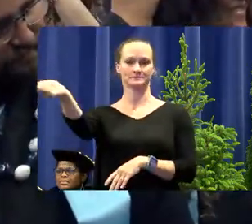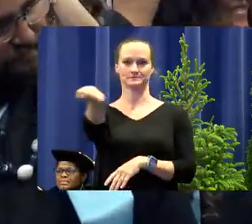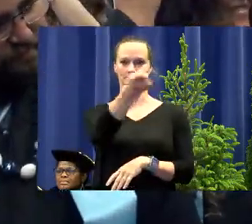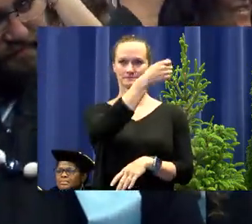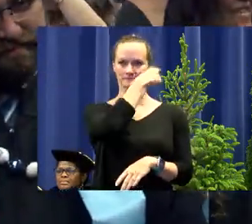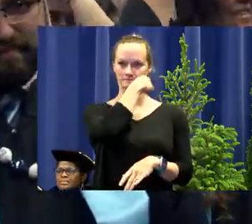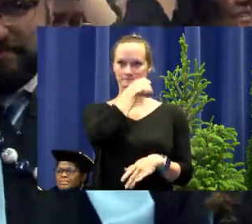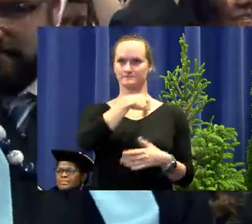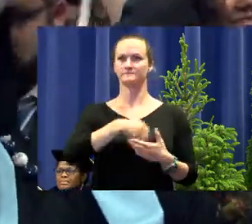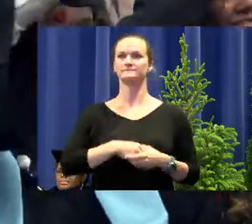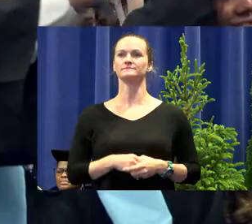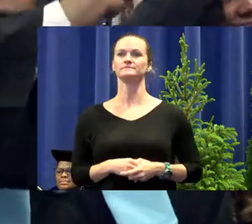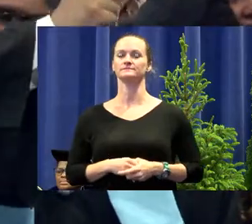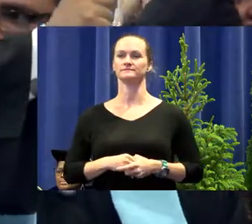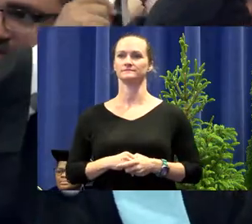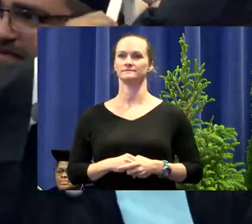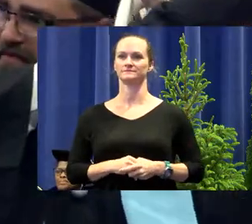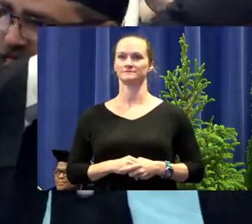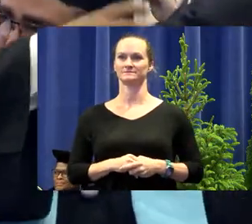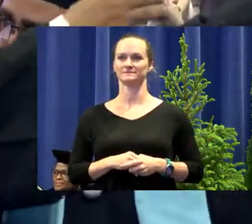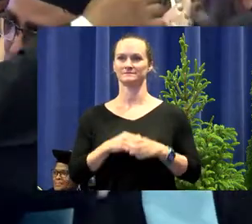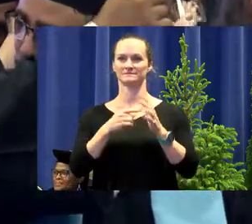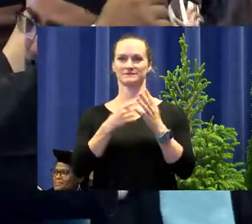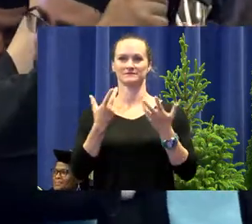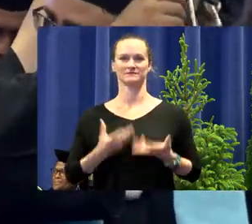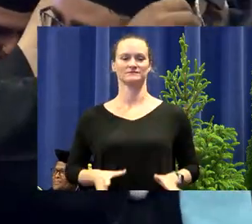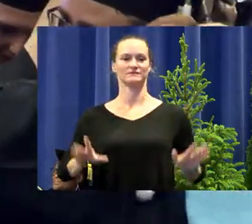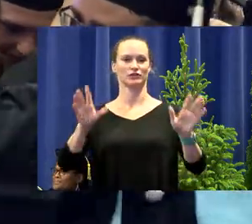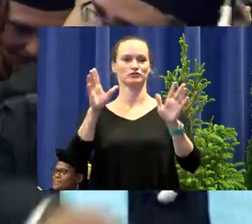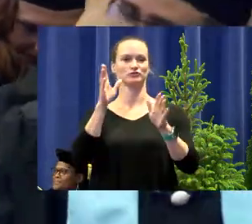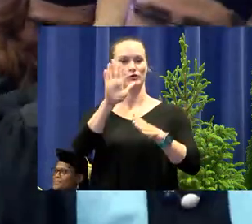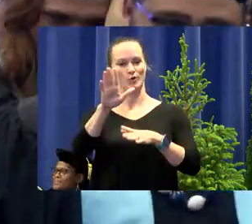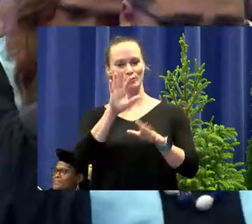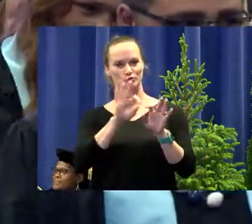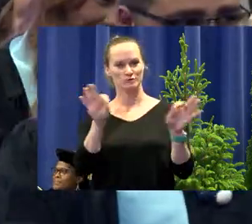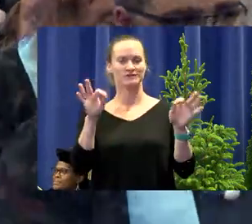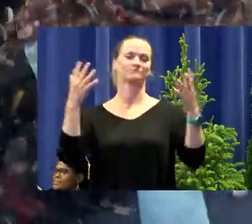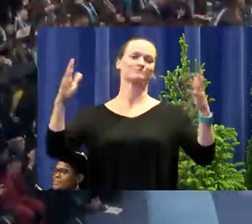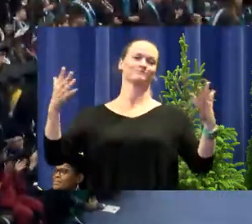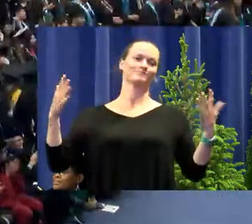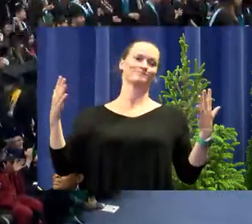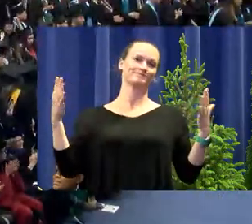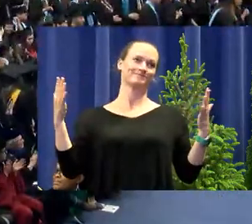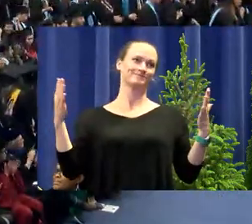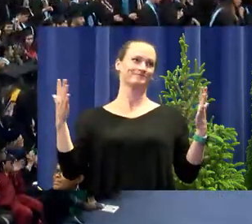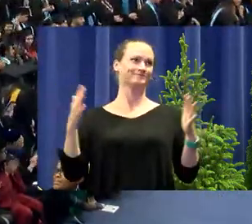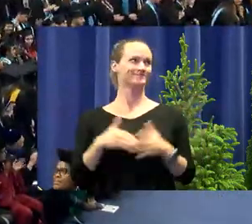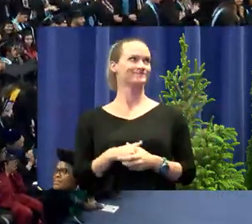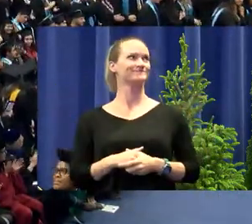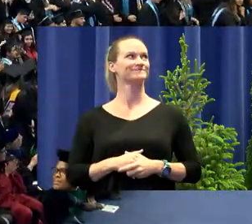to left, signifying the completion of your degree. Congratulations.